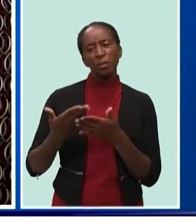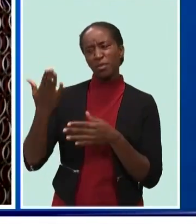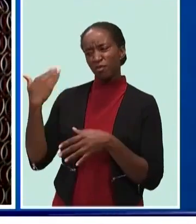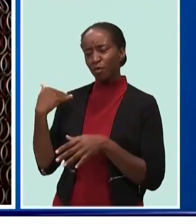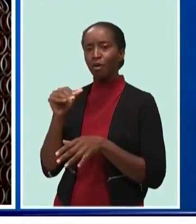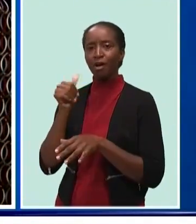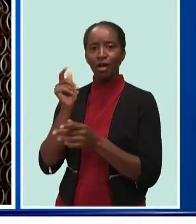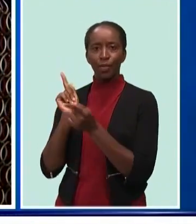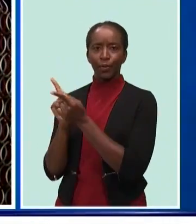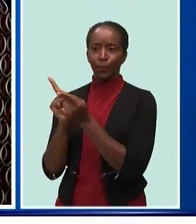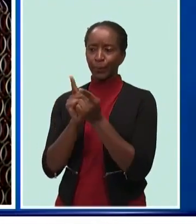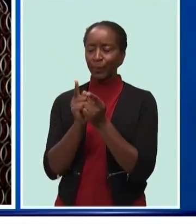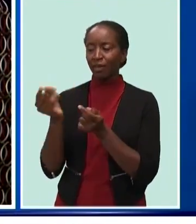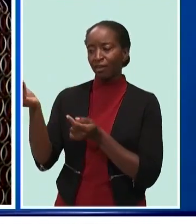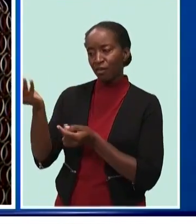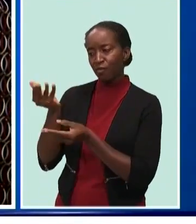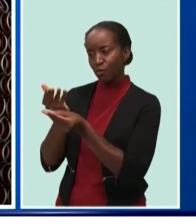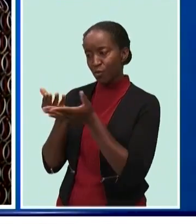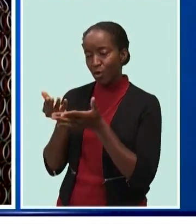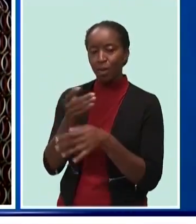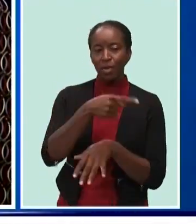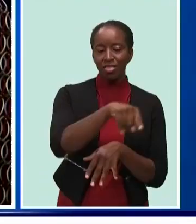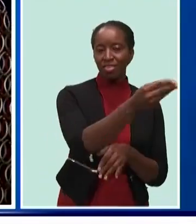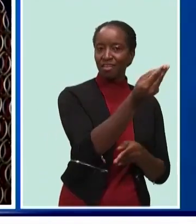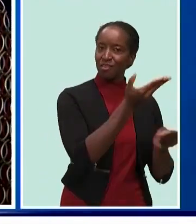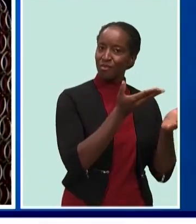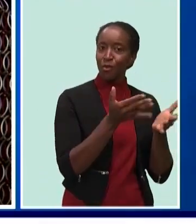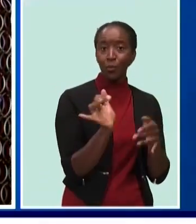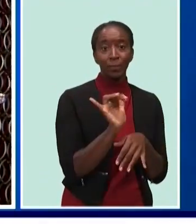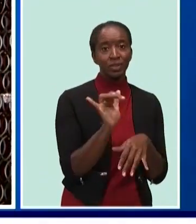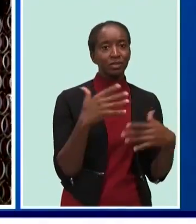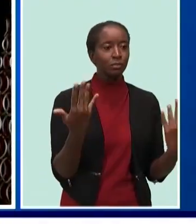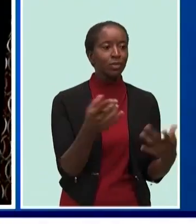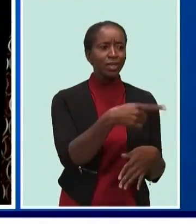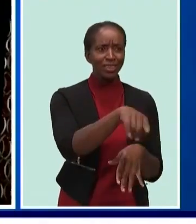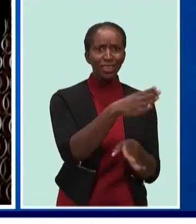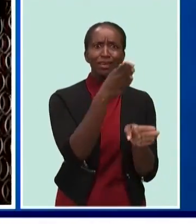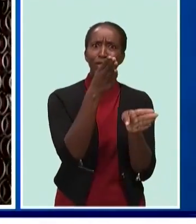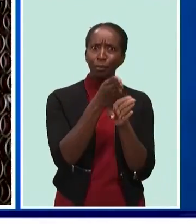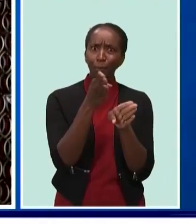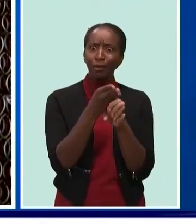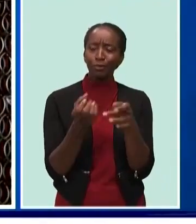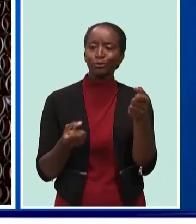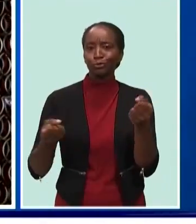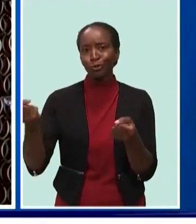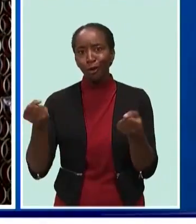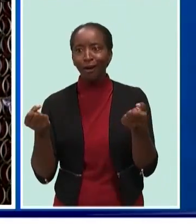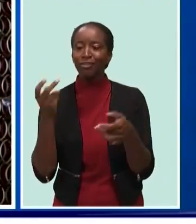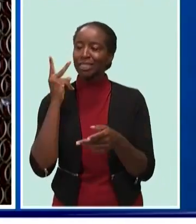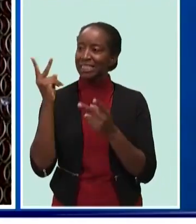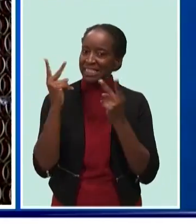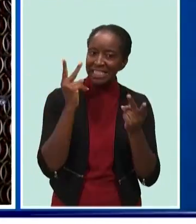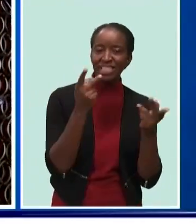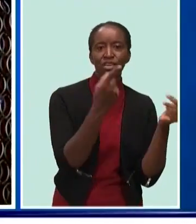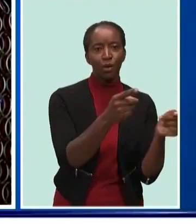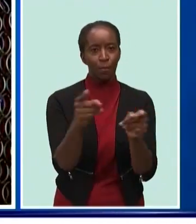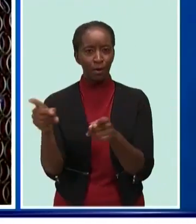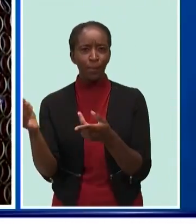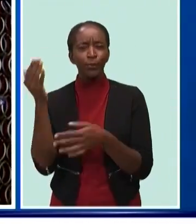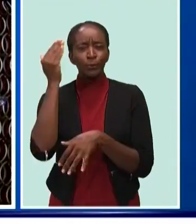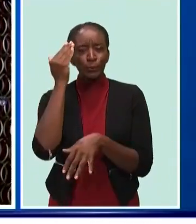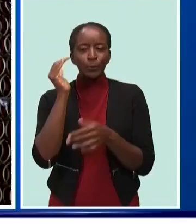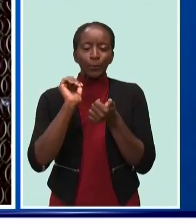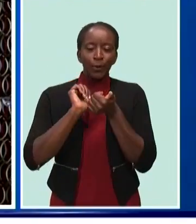feel that they can make the difference. They're the ones on the routes. They're the ones who know how route optimization can take place. They're the ones who know, for